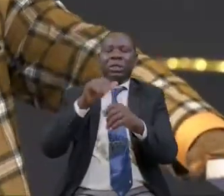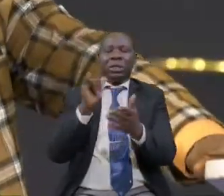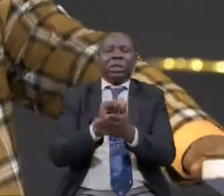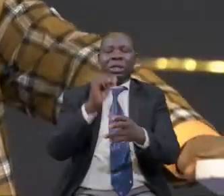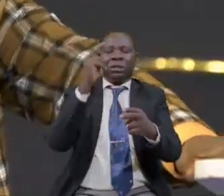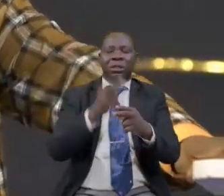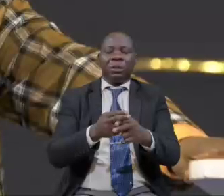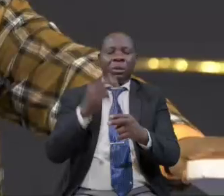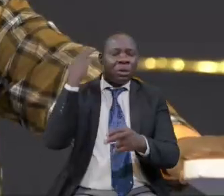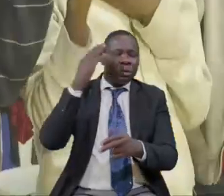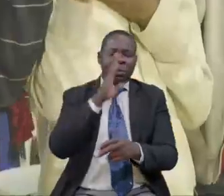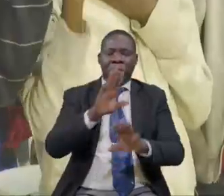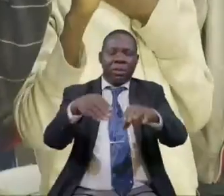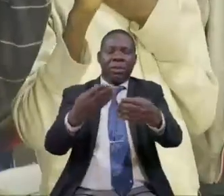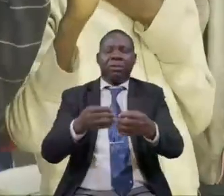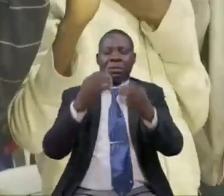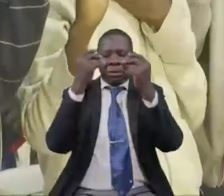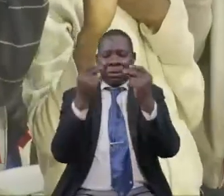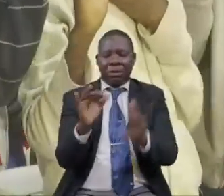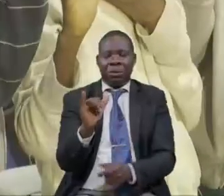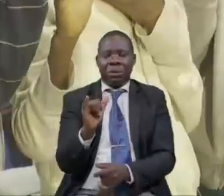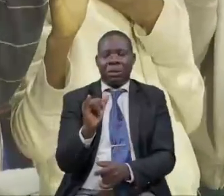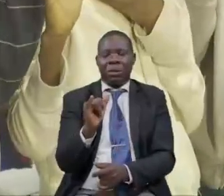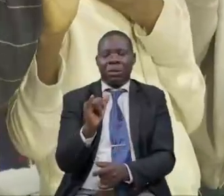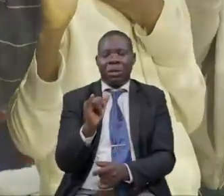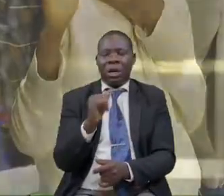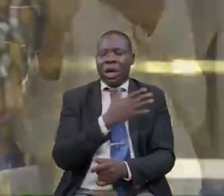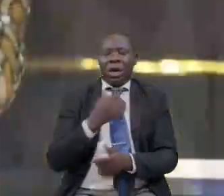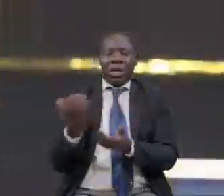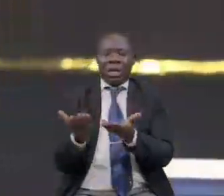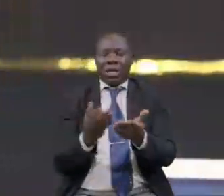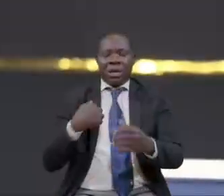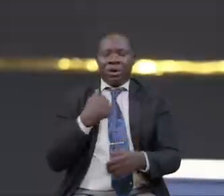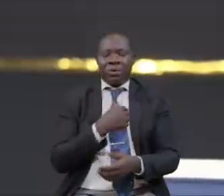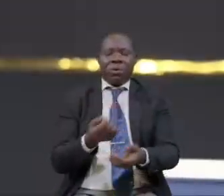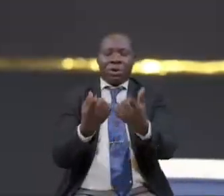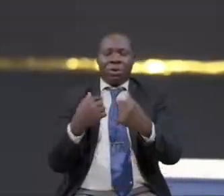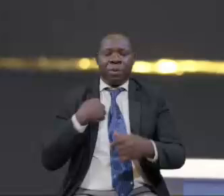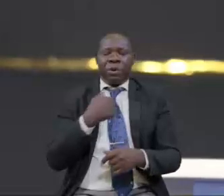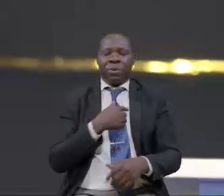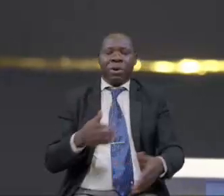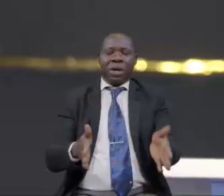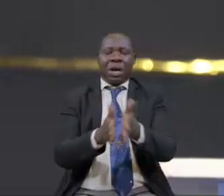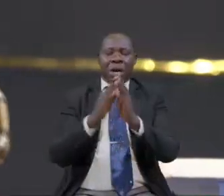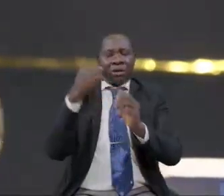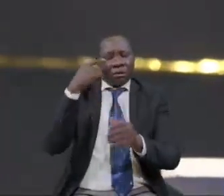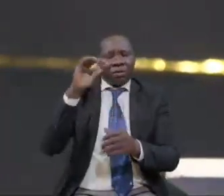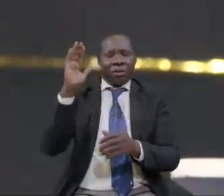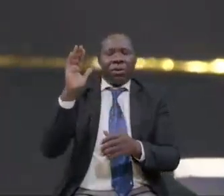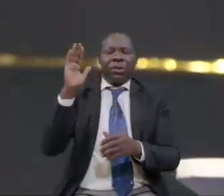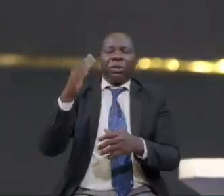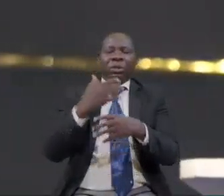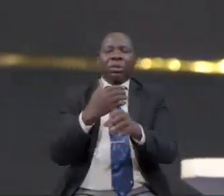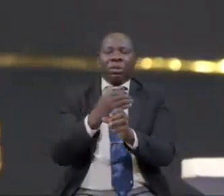granted instantaneously. And here we come. We're asking for your creatures. We're asking for your people.